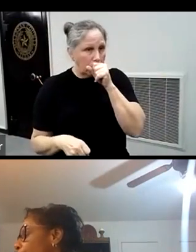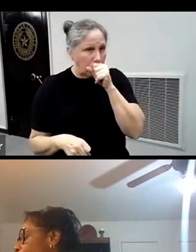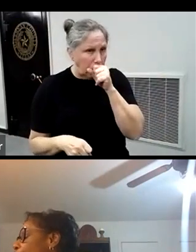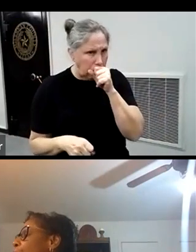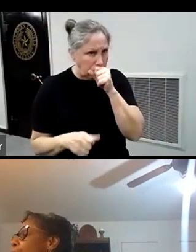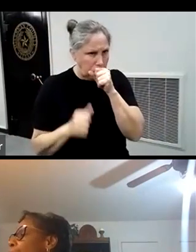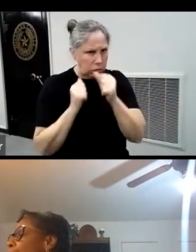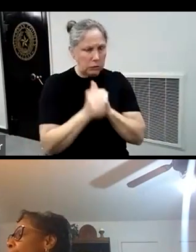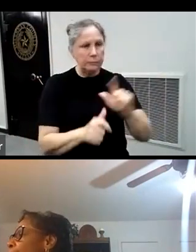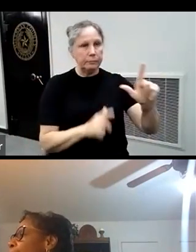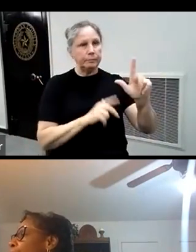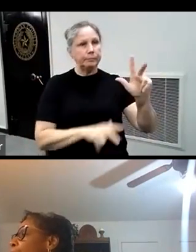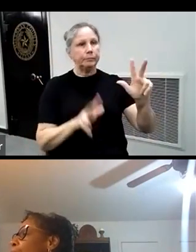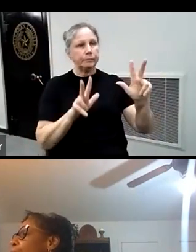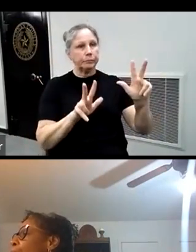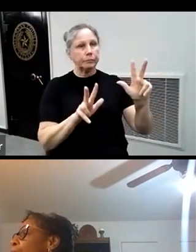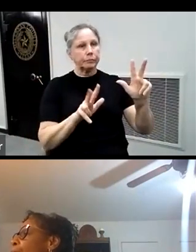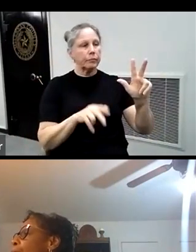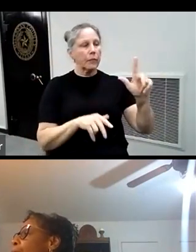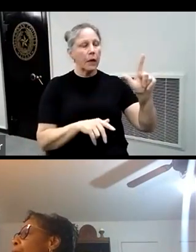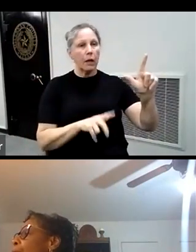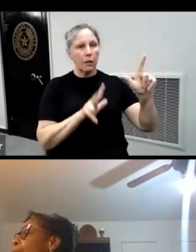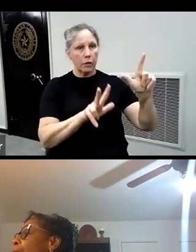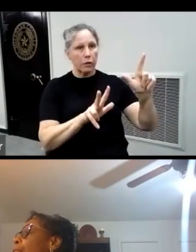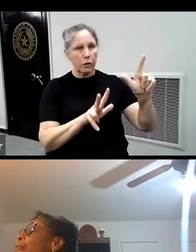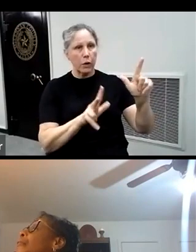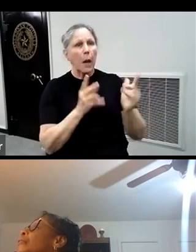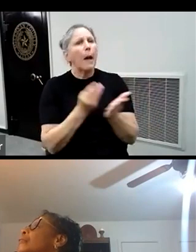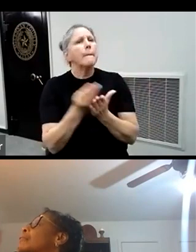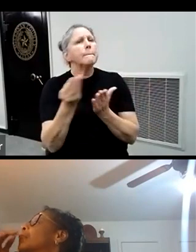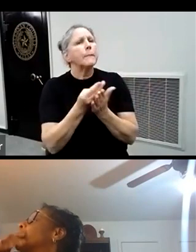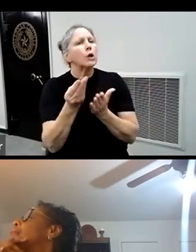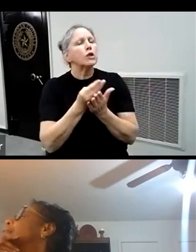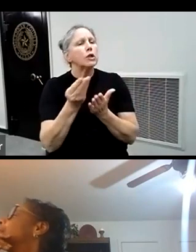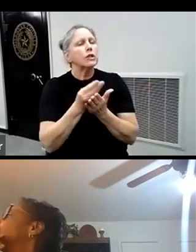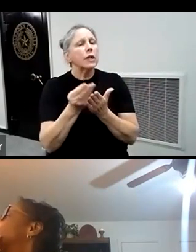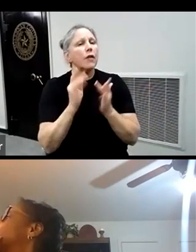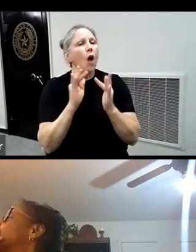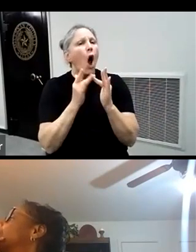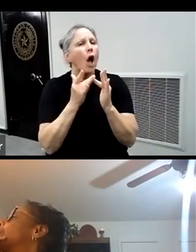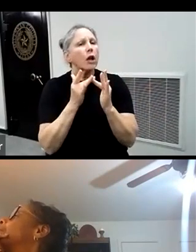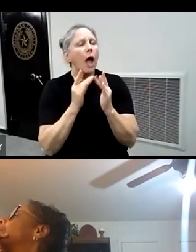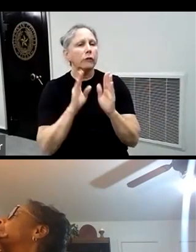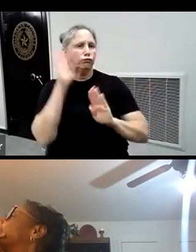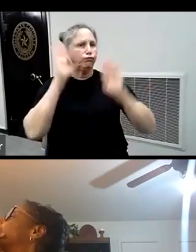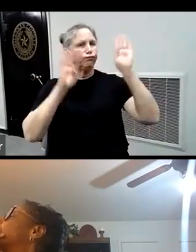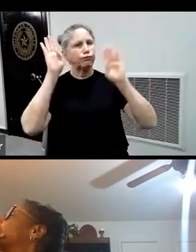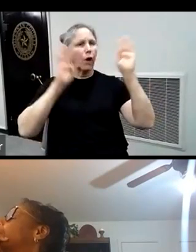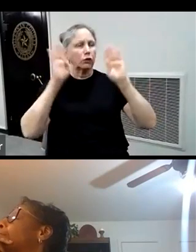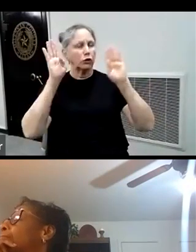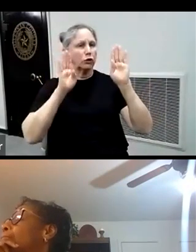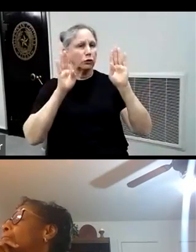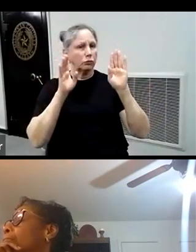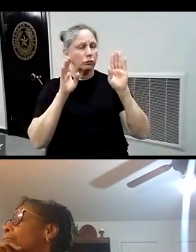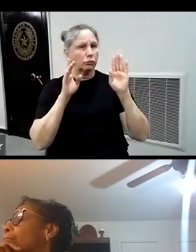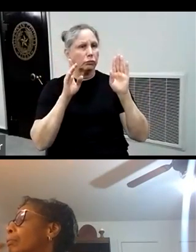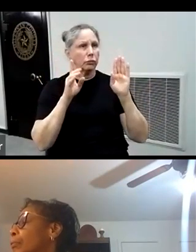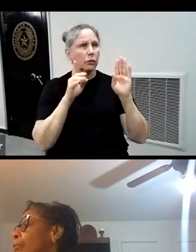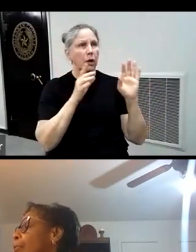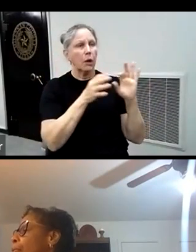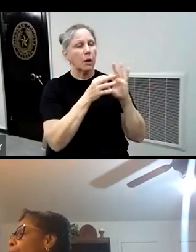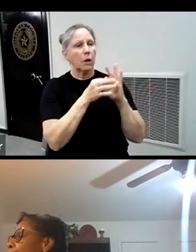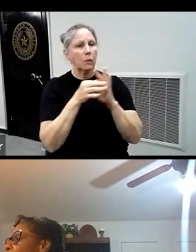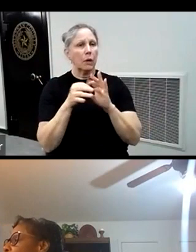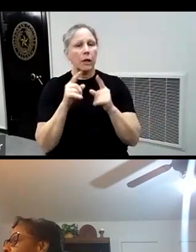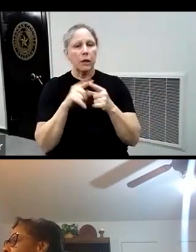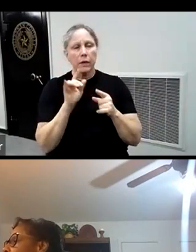Pass. Under L2 is purchasing authorization of online auction with Renee Bates and related ad